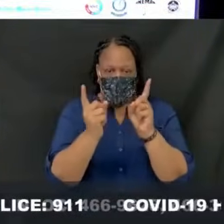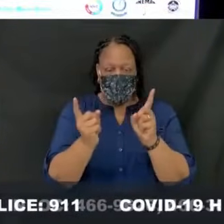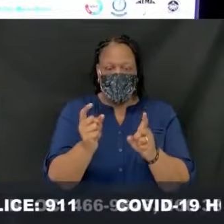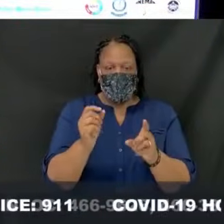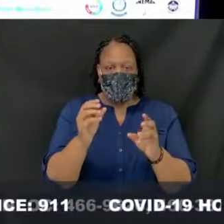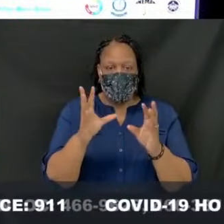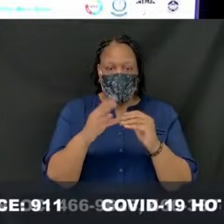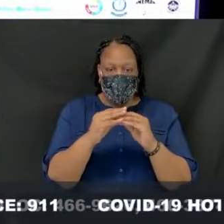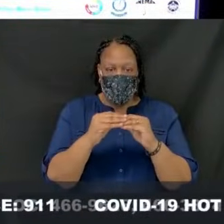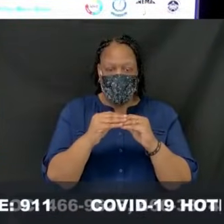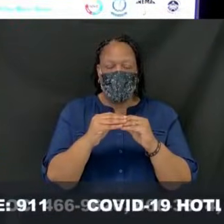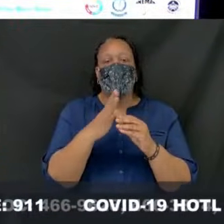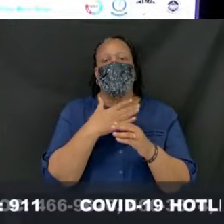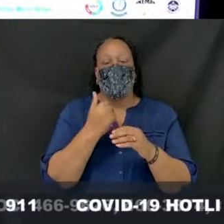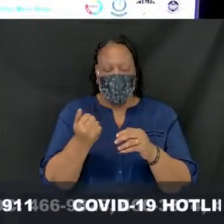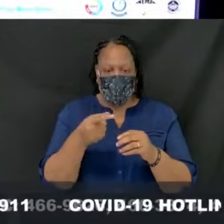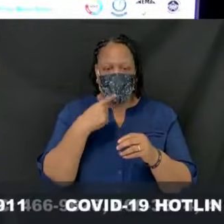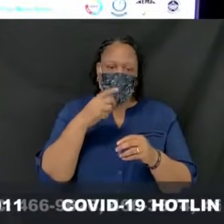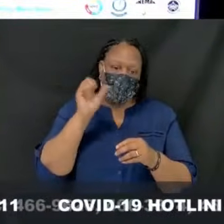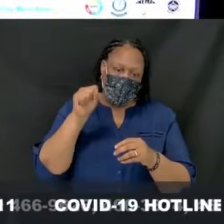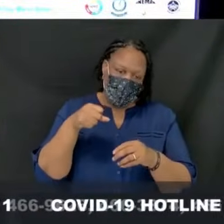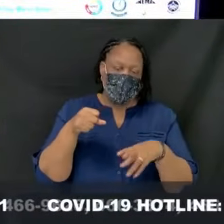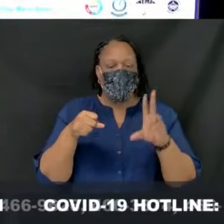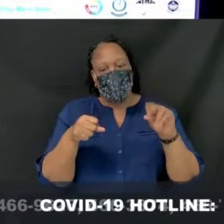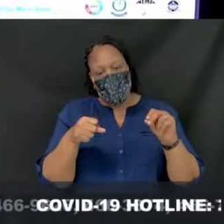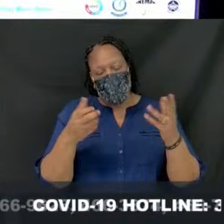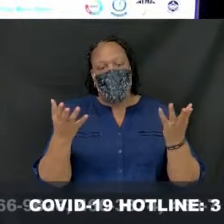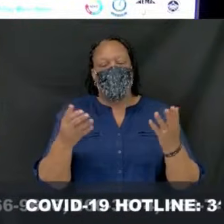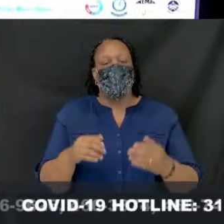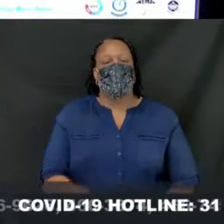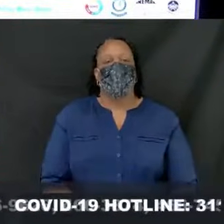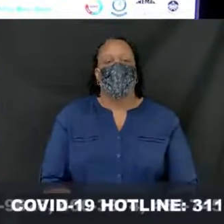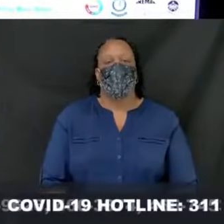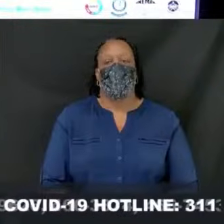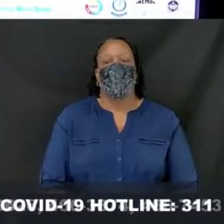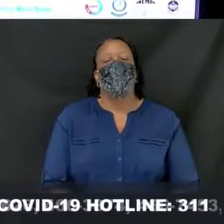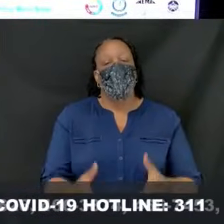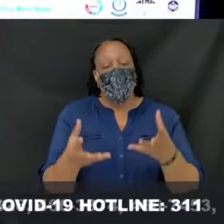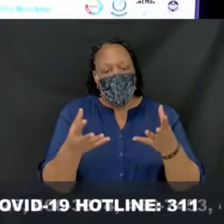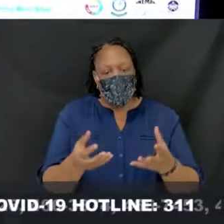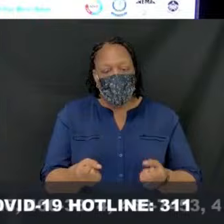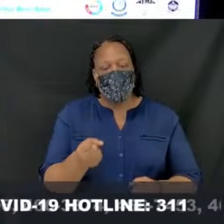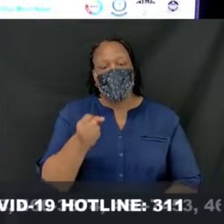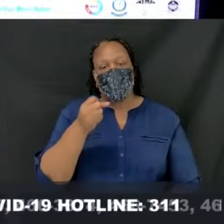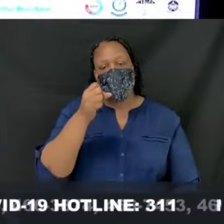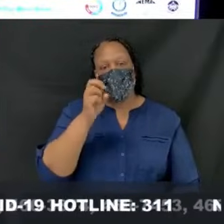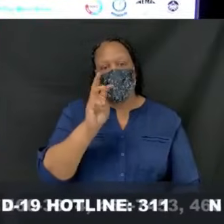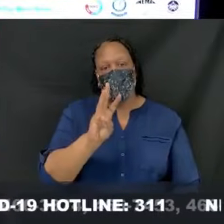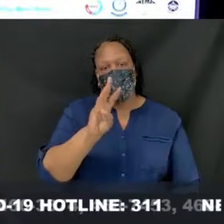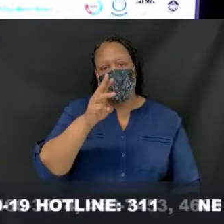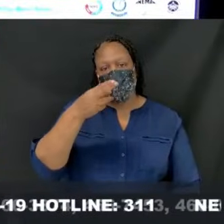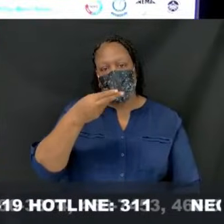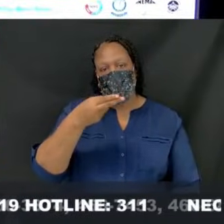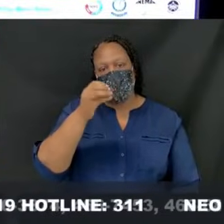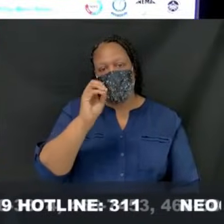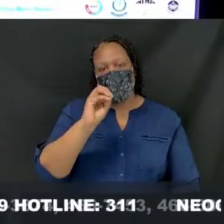what we are hoping to do is to have the WHO-approved tests administered.